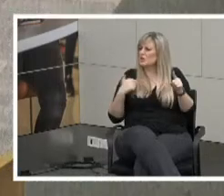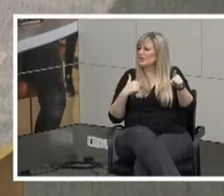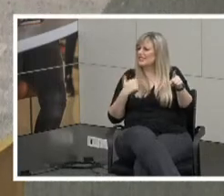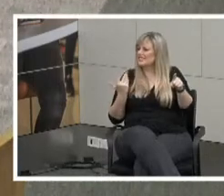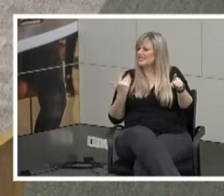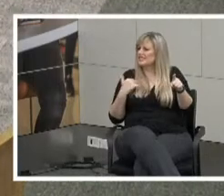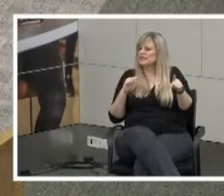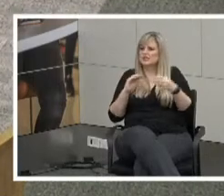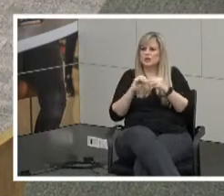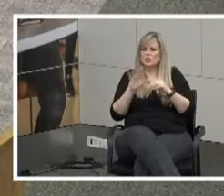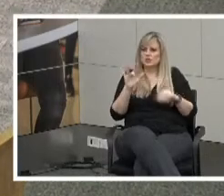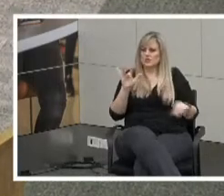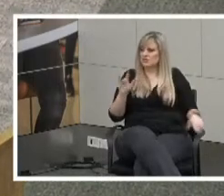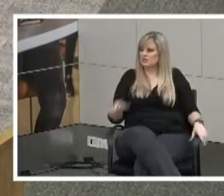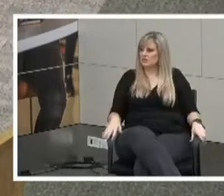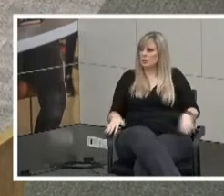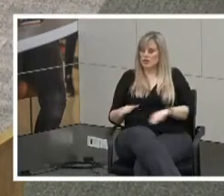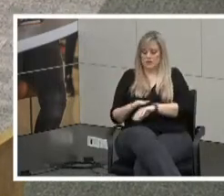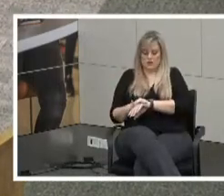y'all